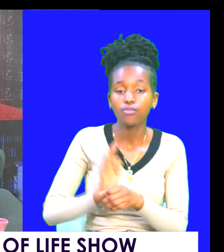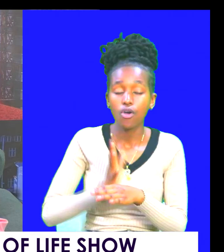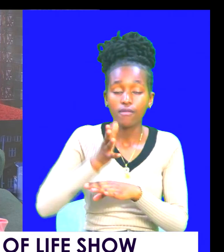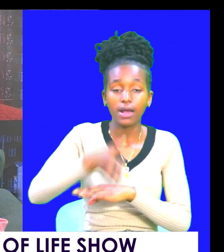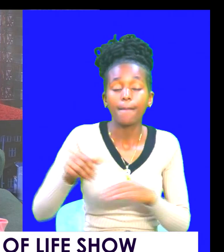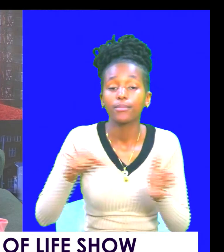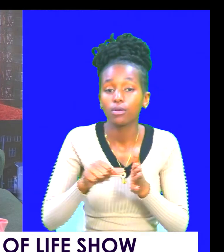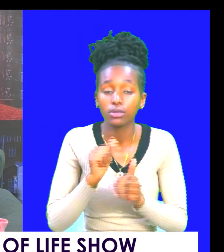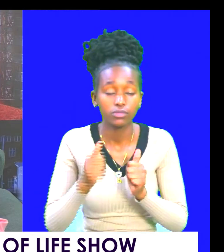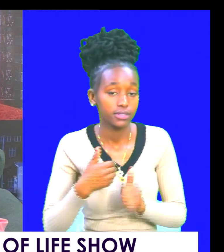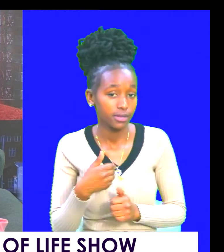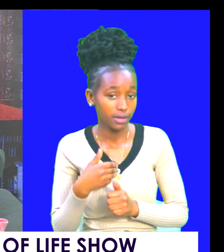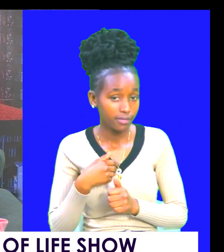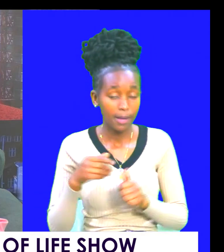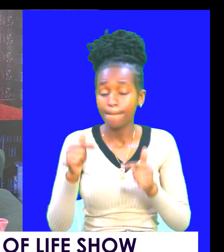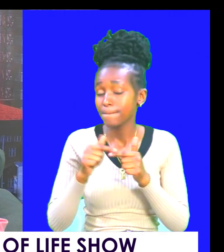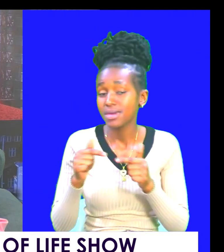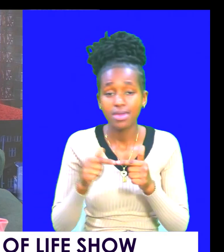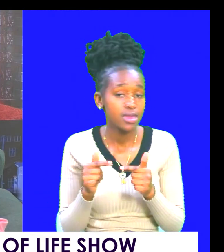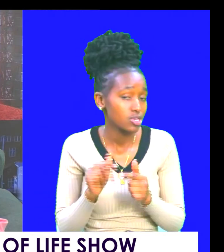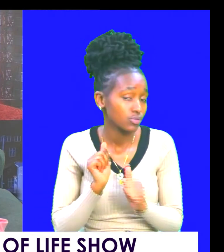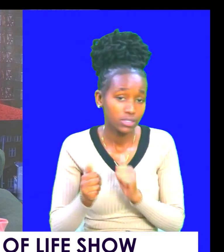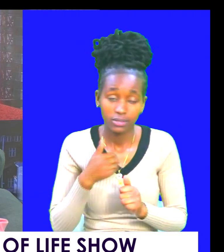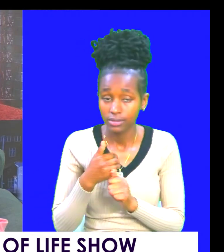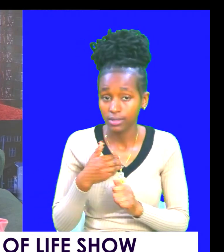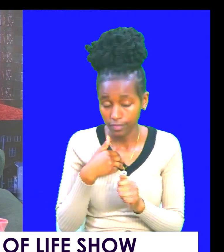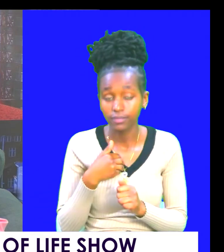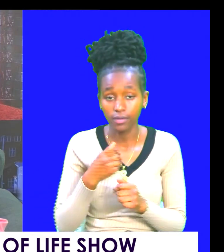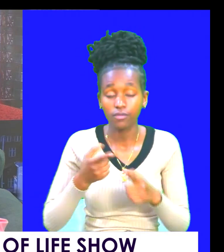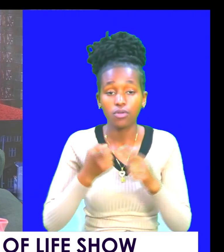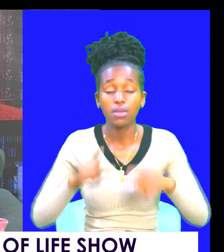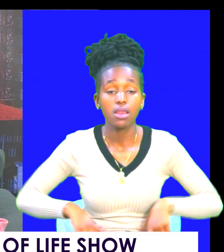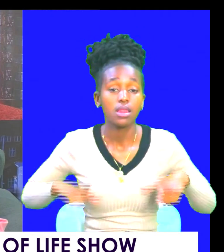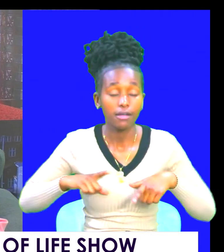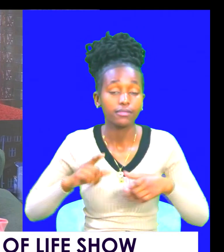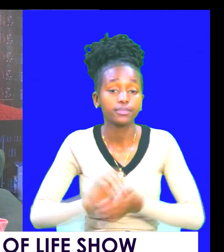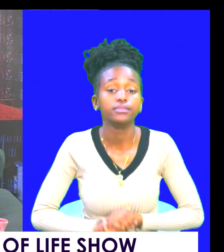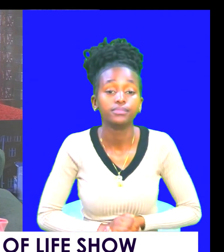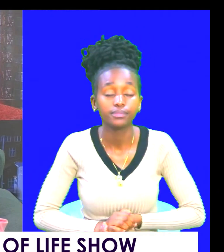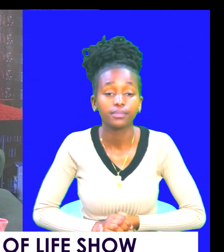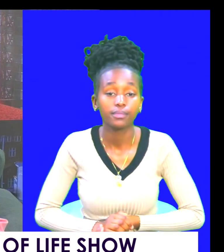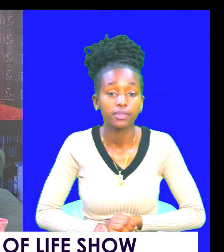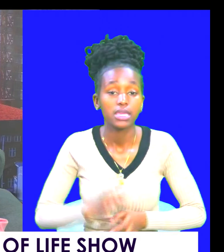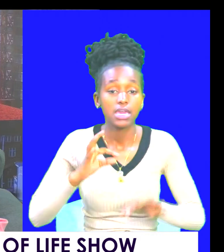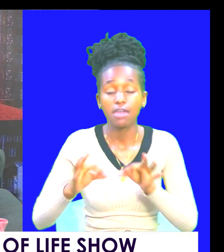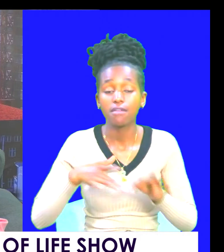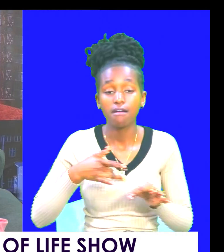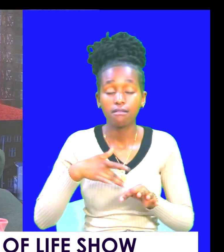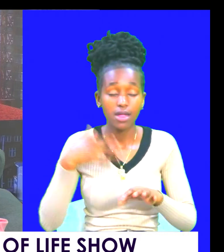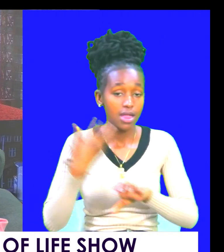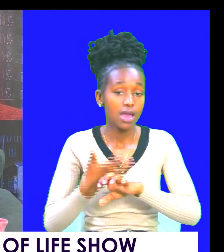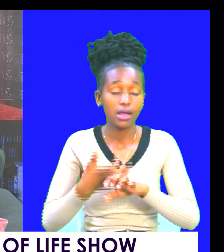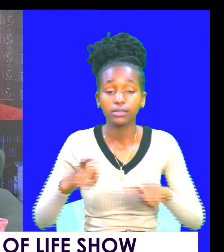up, pain of life can be overcome. Difficulties of